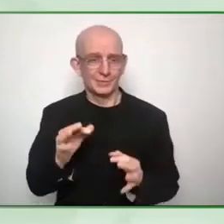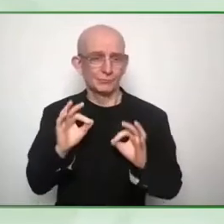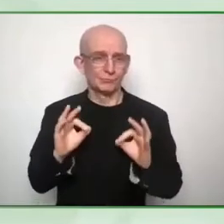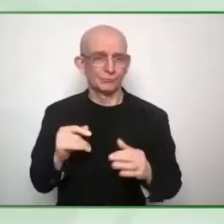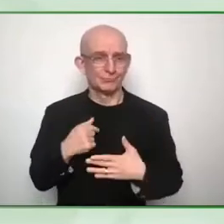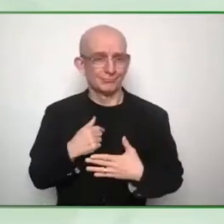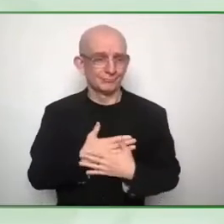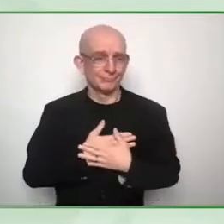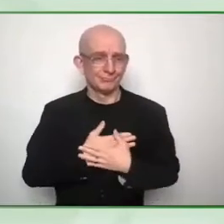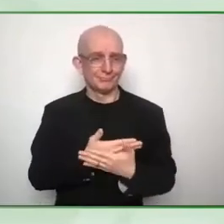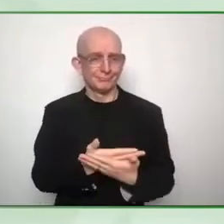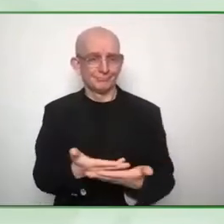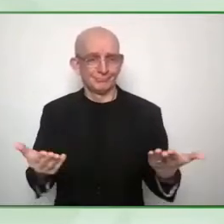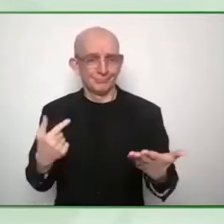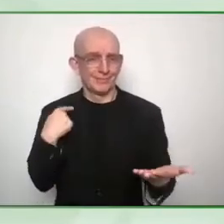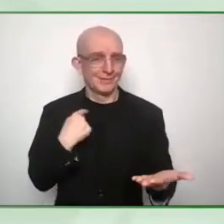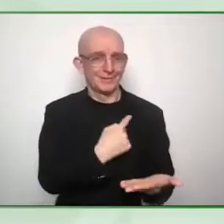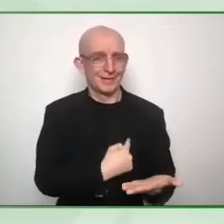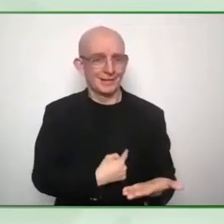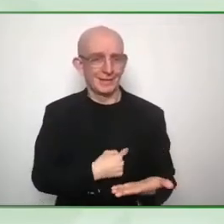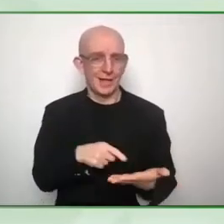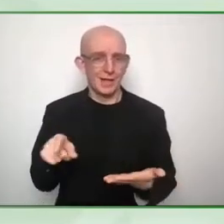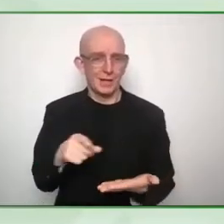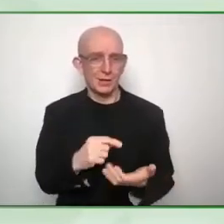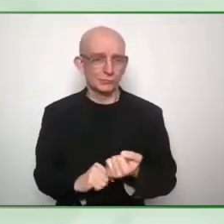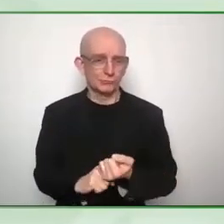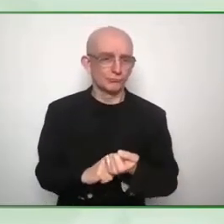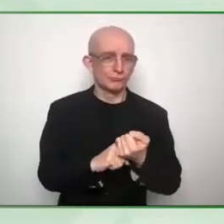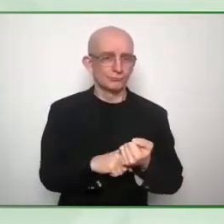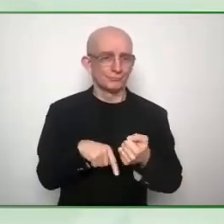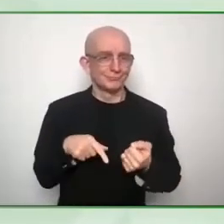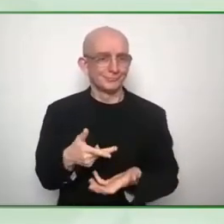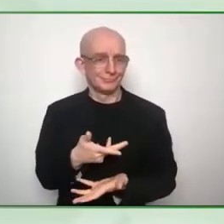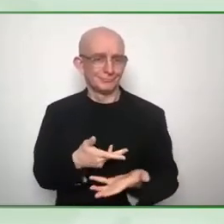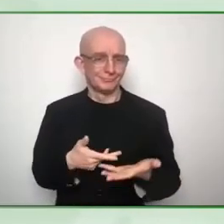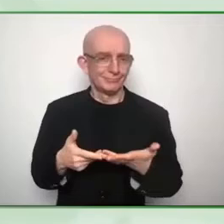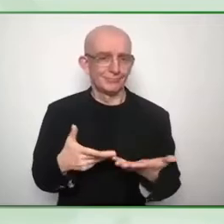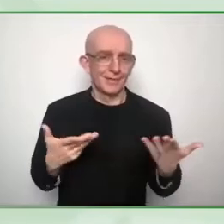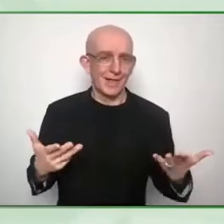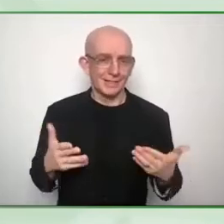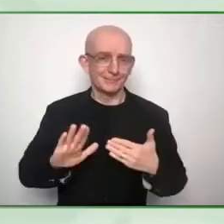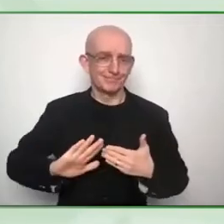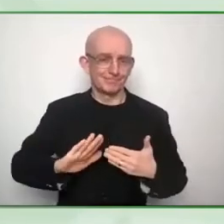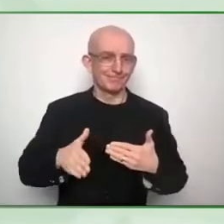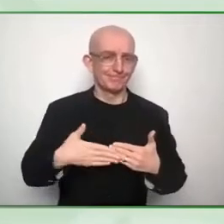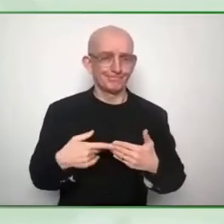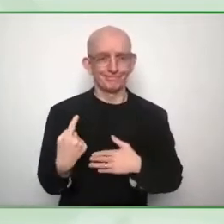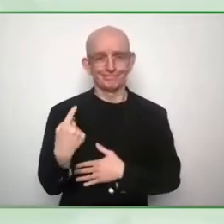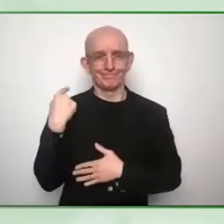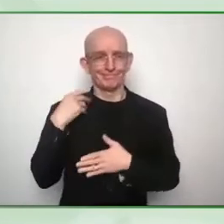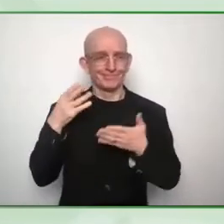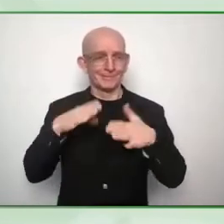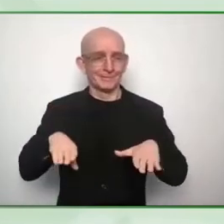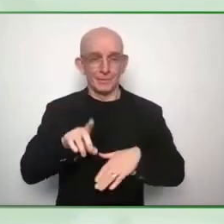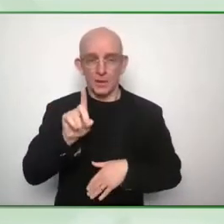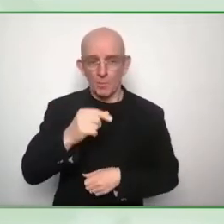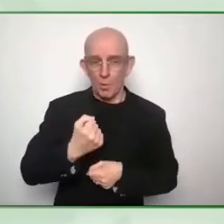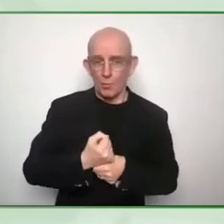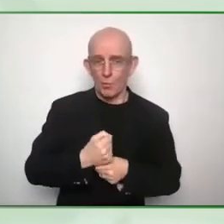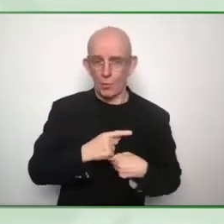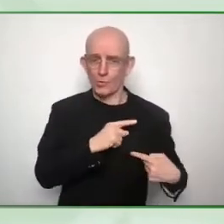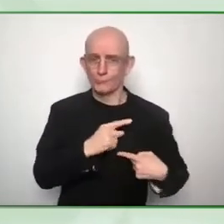well with? That was in 2014. Amy, share your story of China. Over to you, Amy.